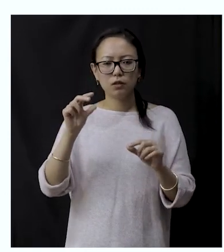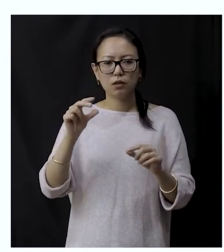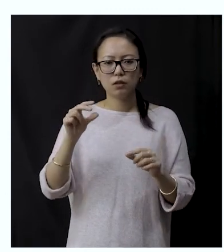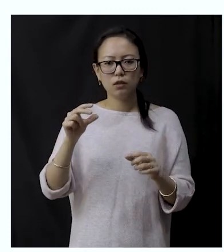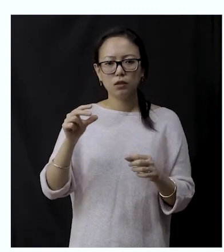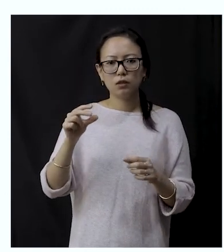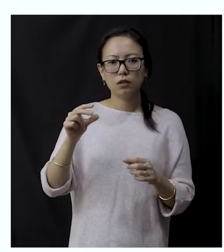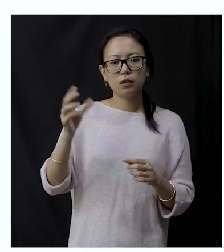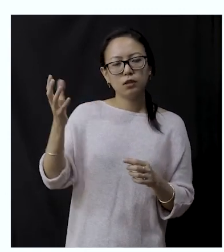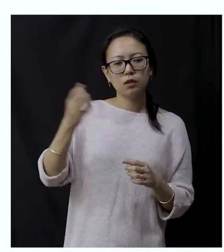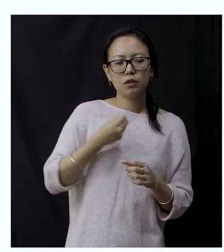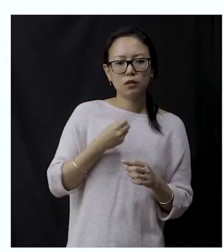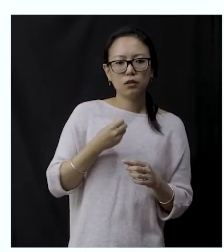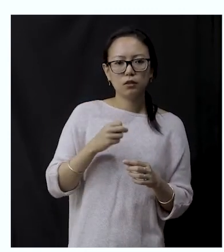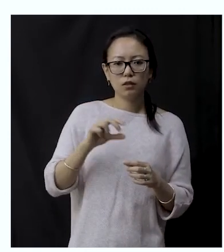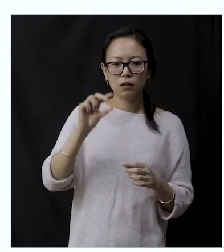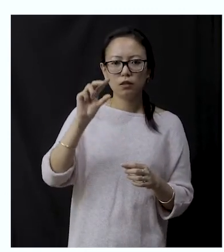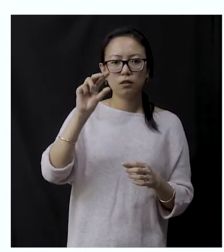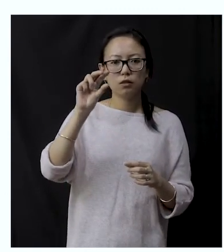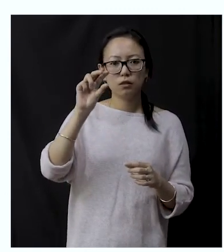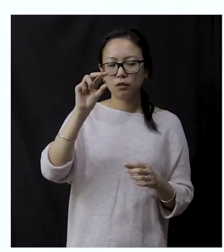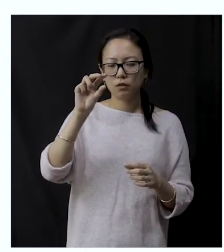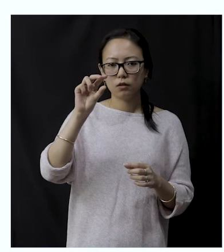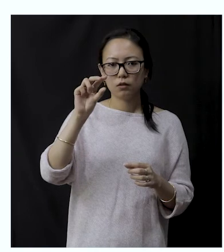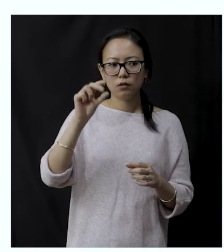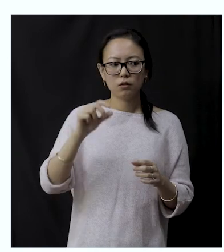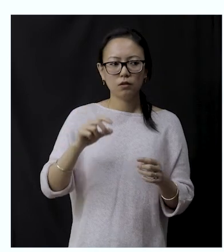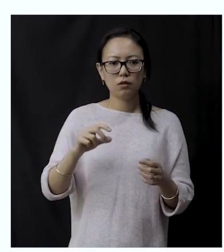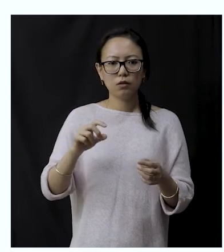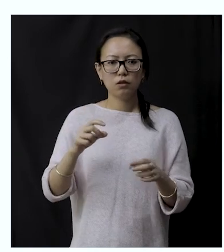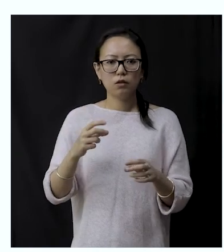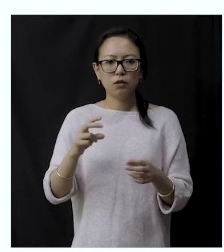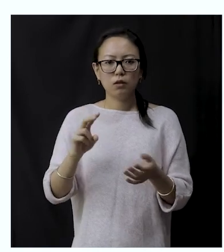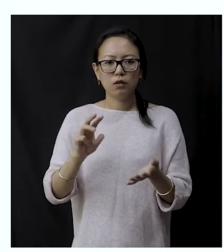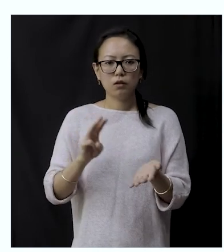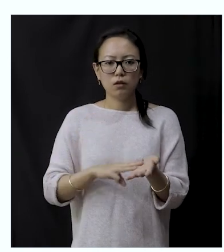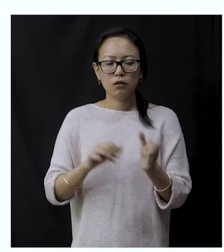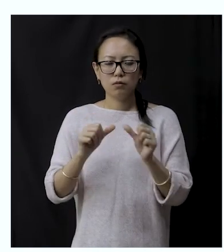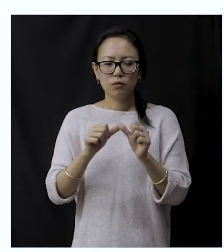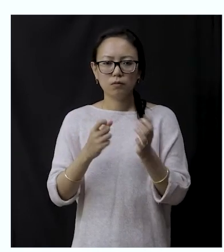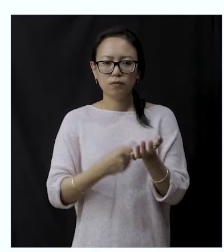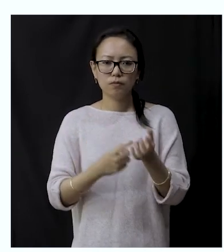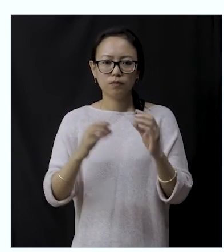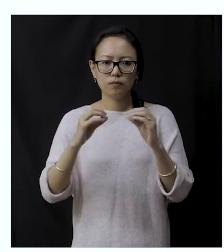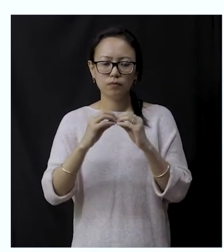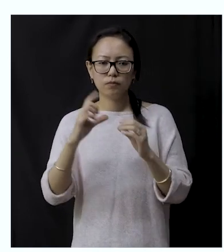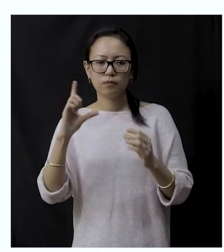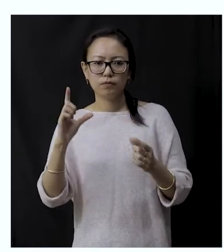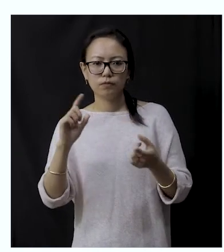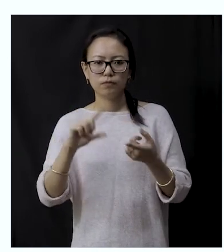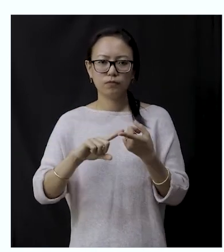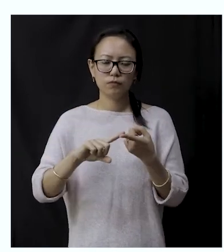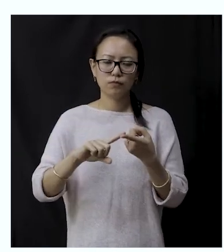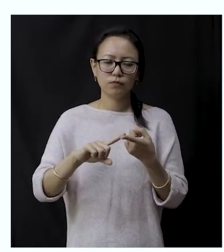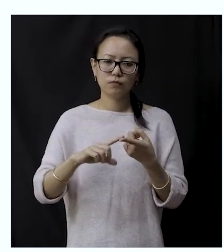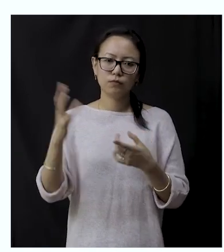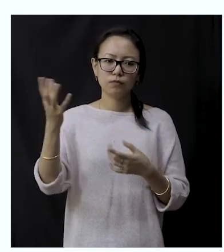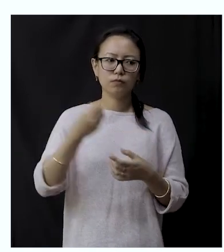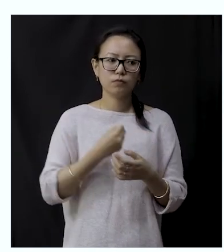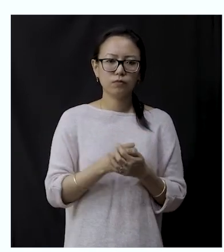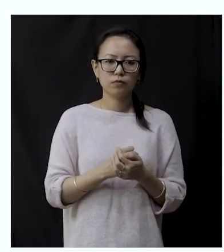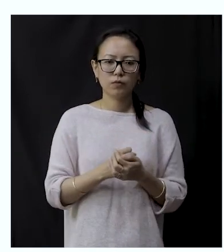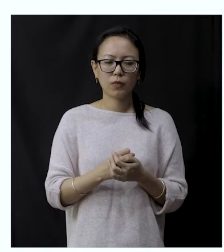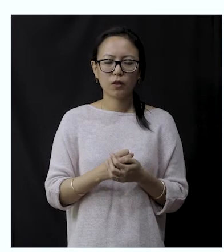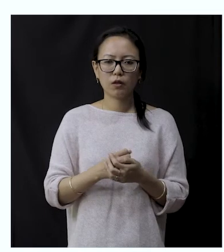Okay, place this coin above the marble. You will see all the surface of the coin is not covered.